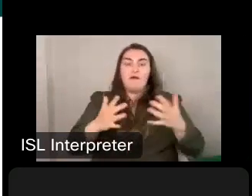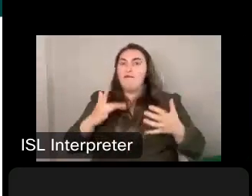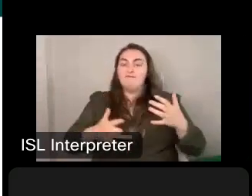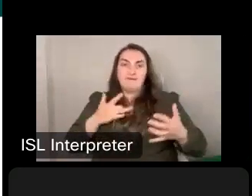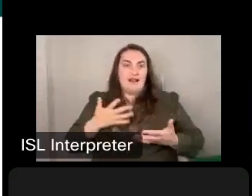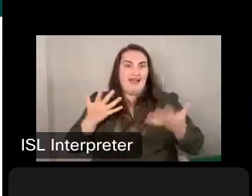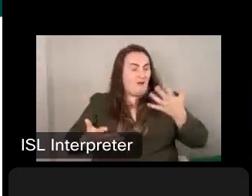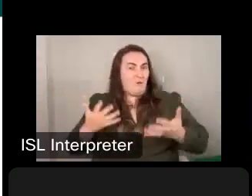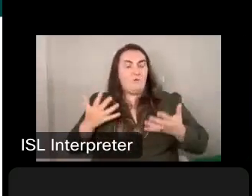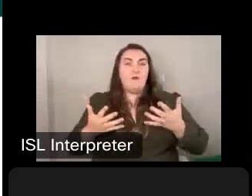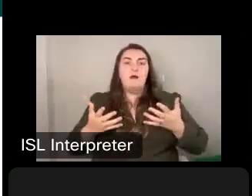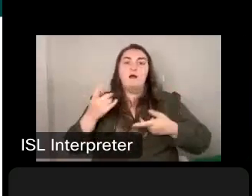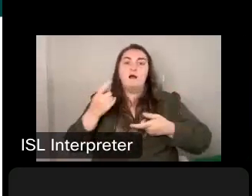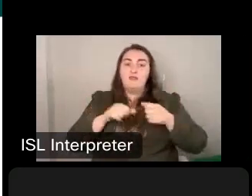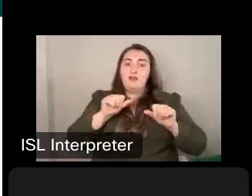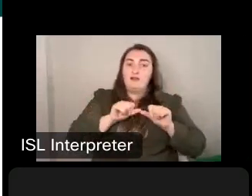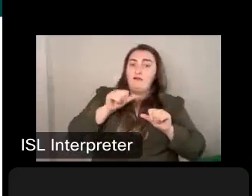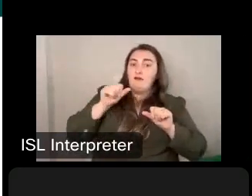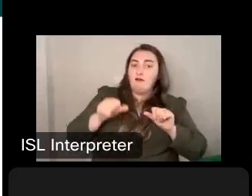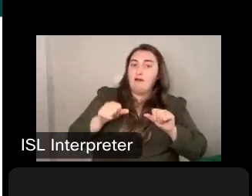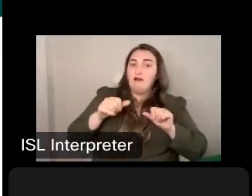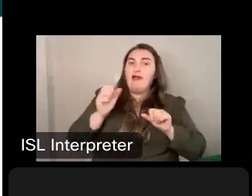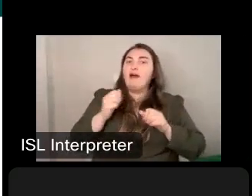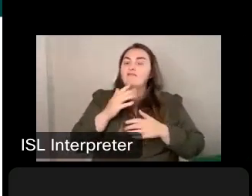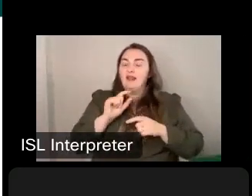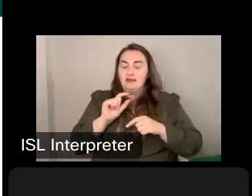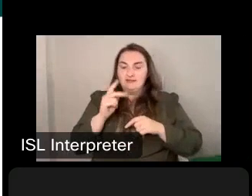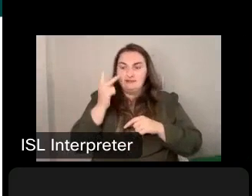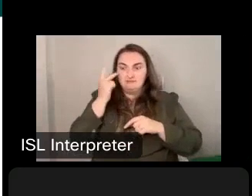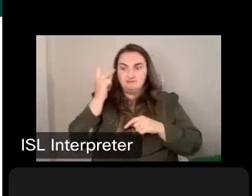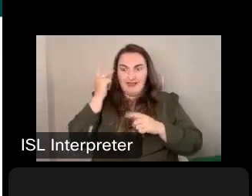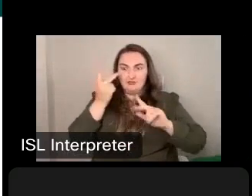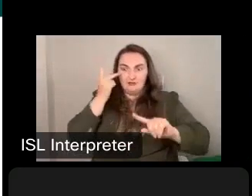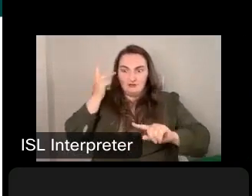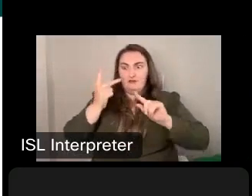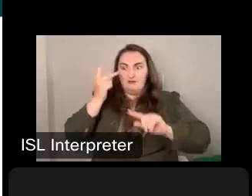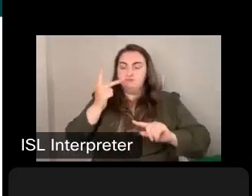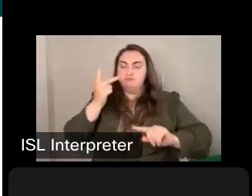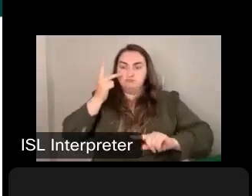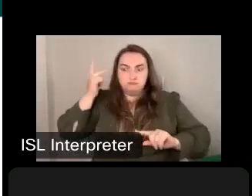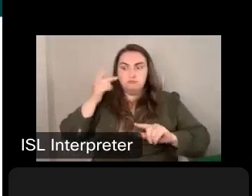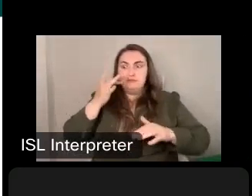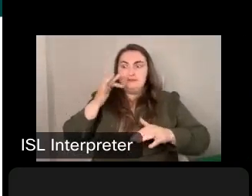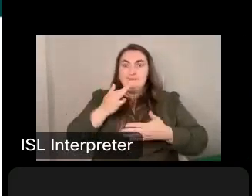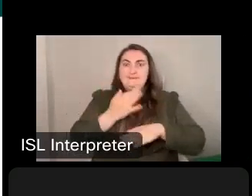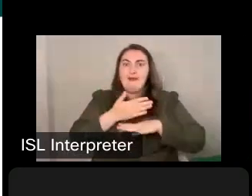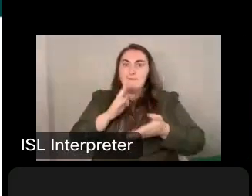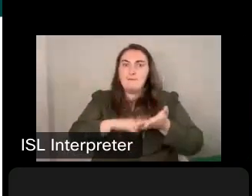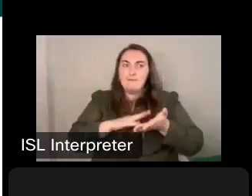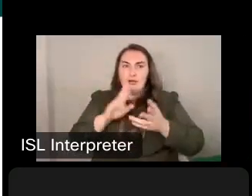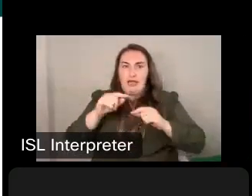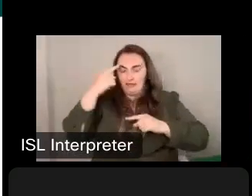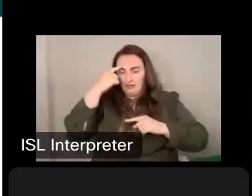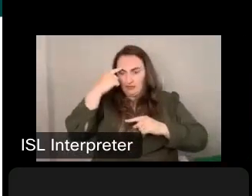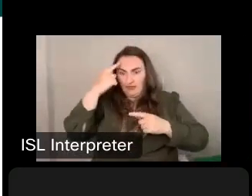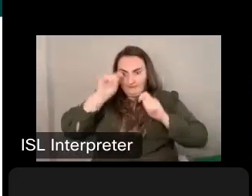And then there are some intrusive reflections where the staff member might play the incident over and over